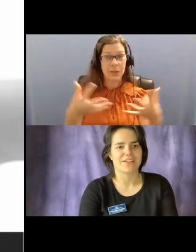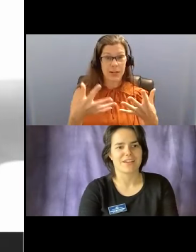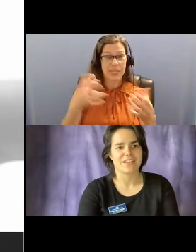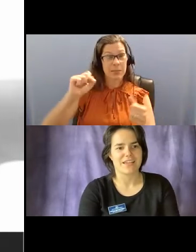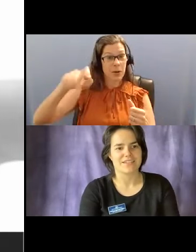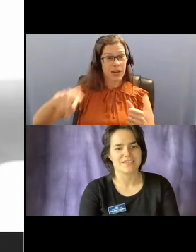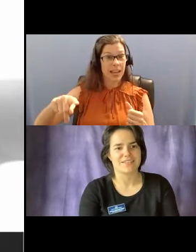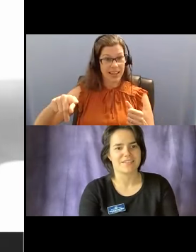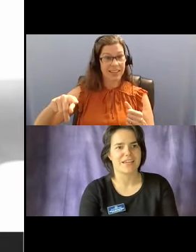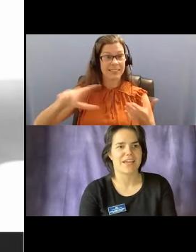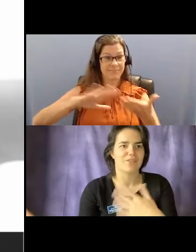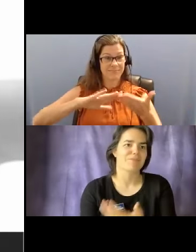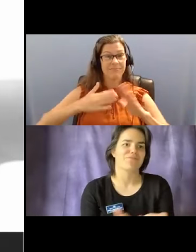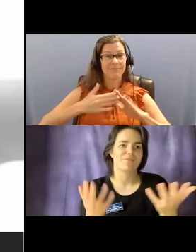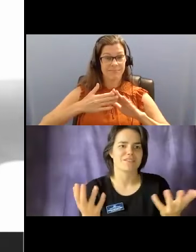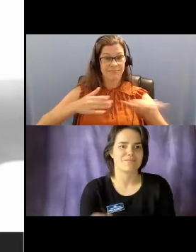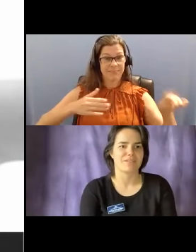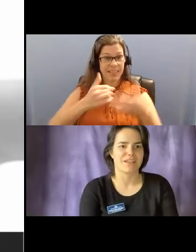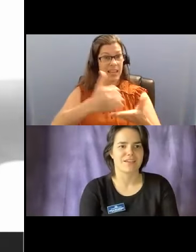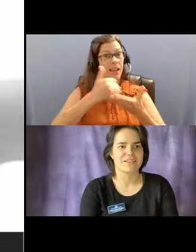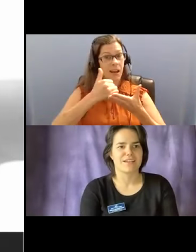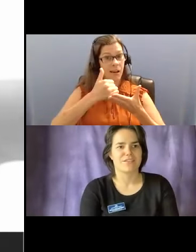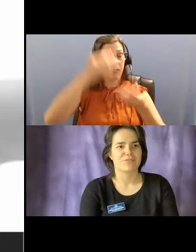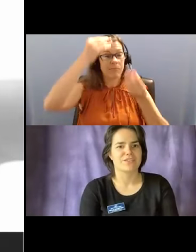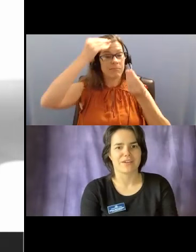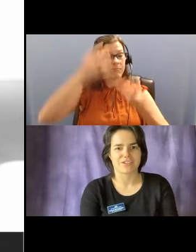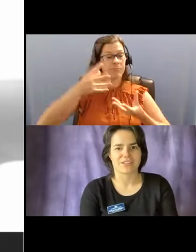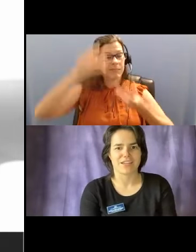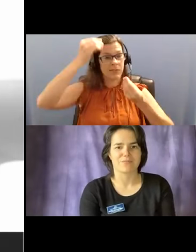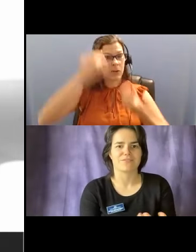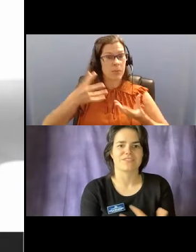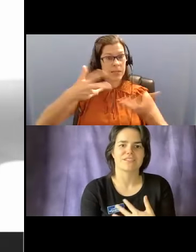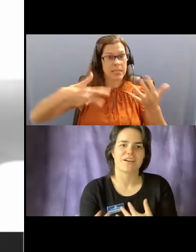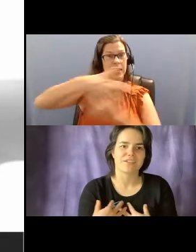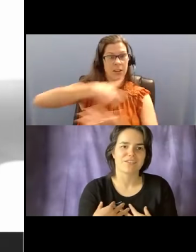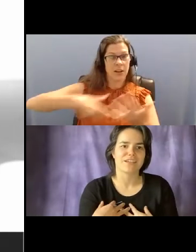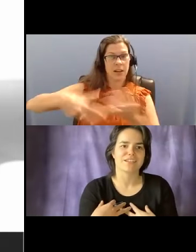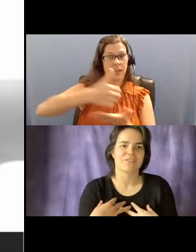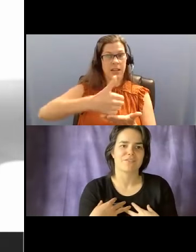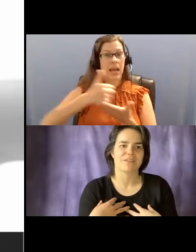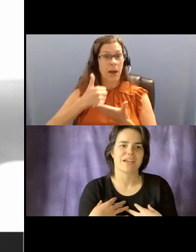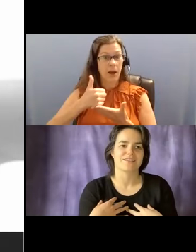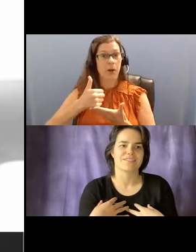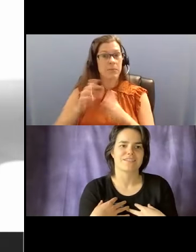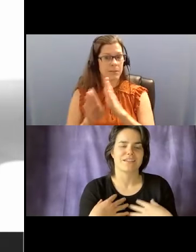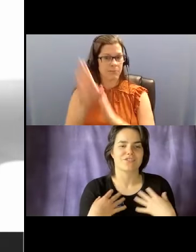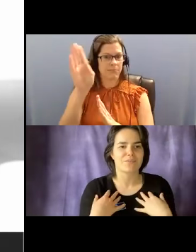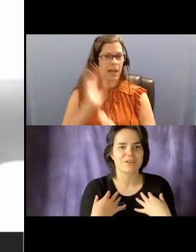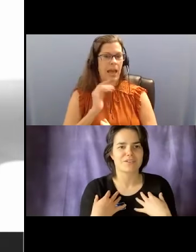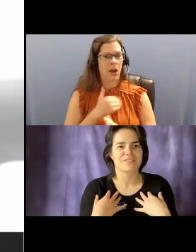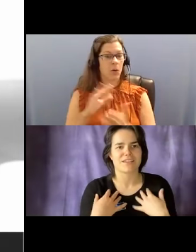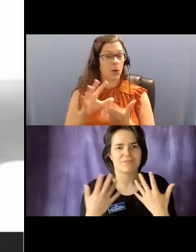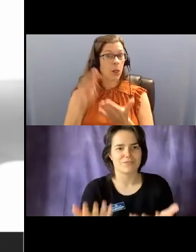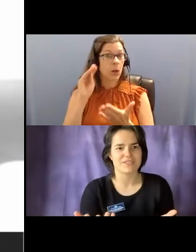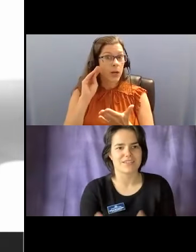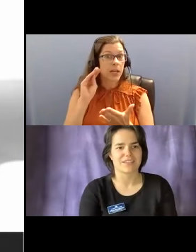Spokane area, and they help inform us, and through interaction that helps facilitate our learning and development as